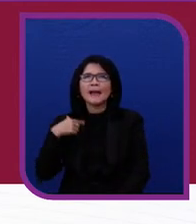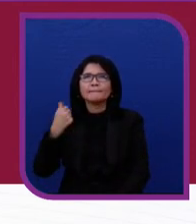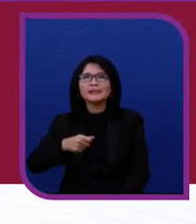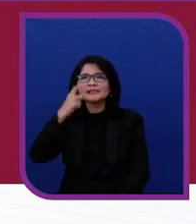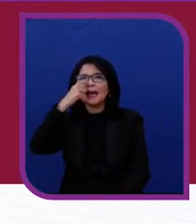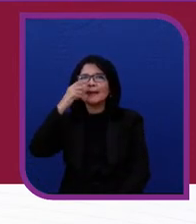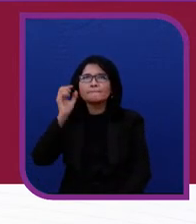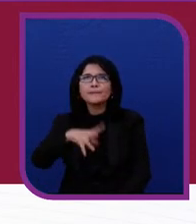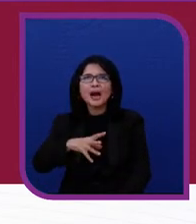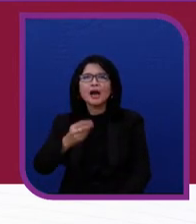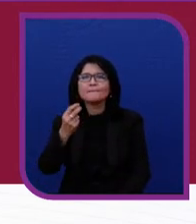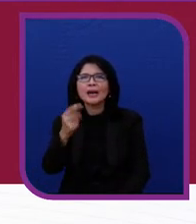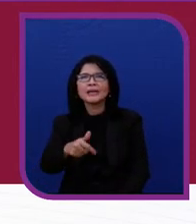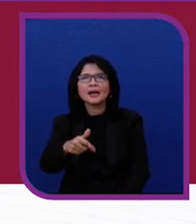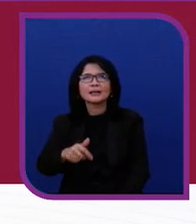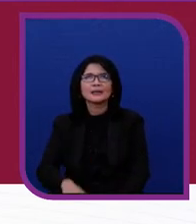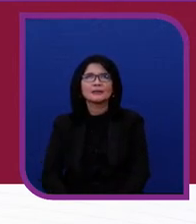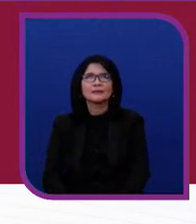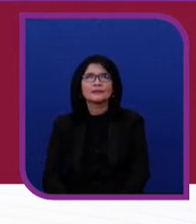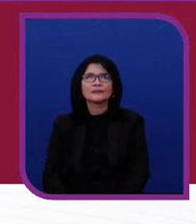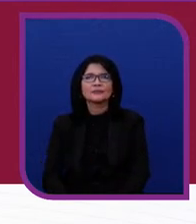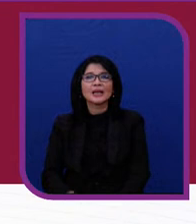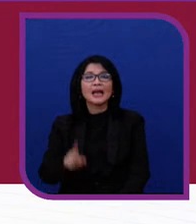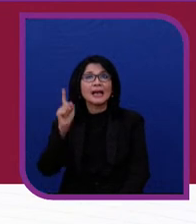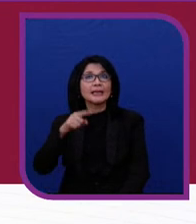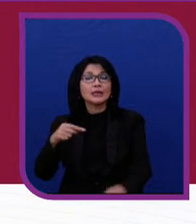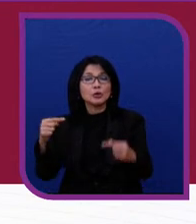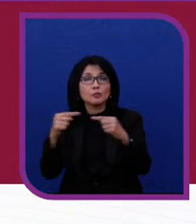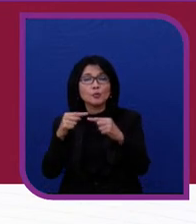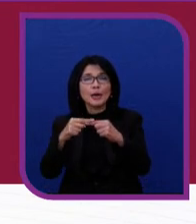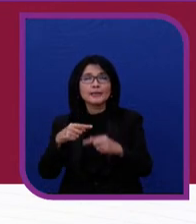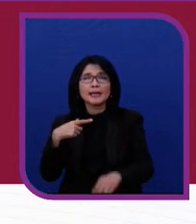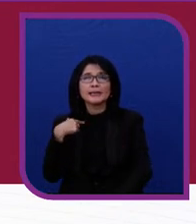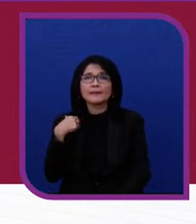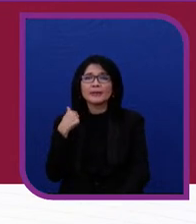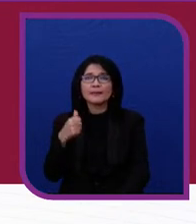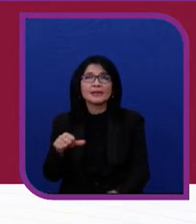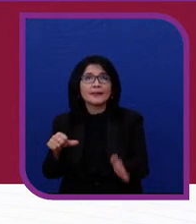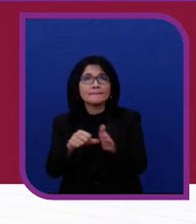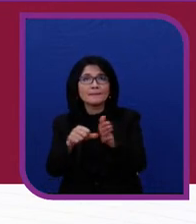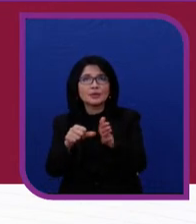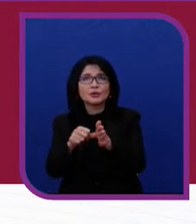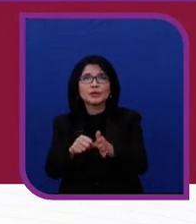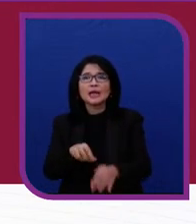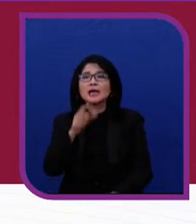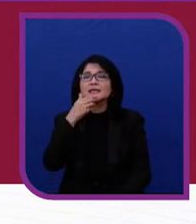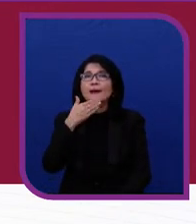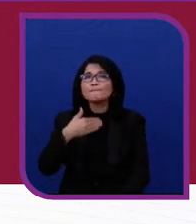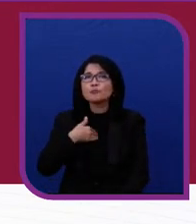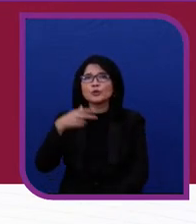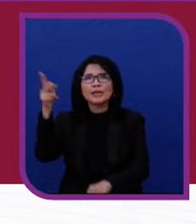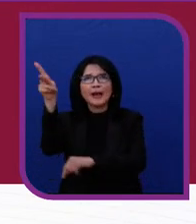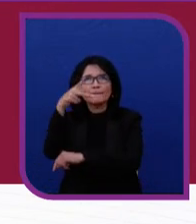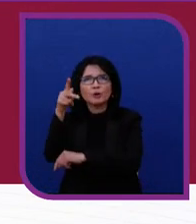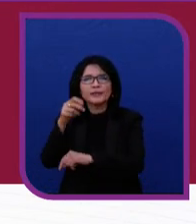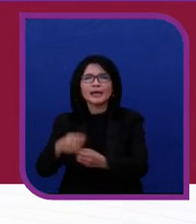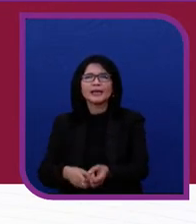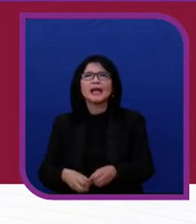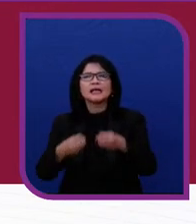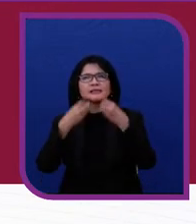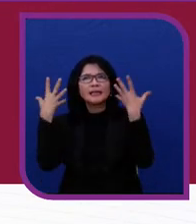providing assistance to the project owner bertobat transparency and accountability and of course